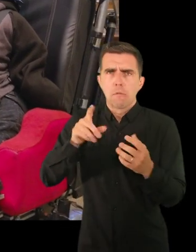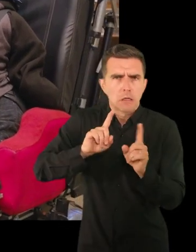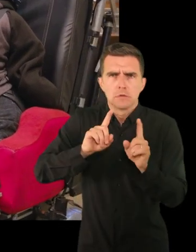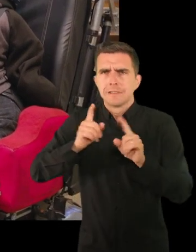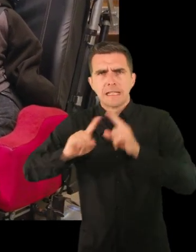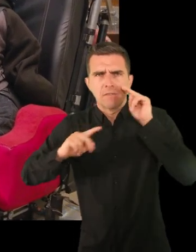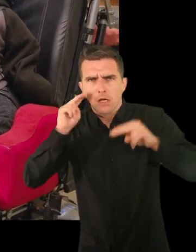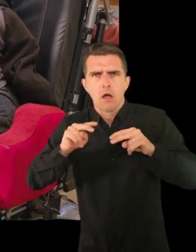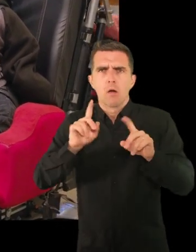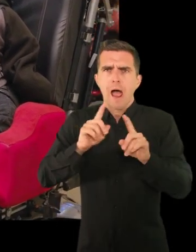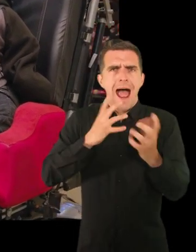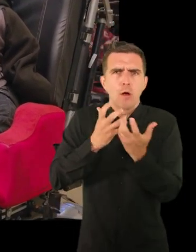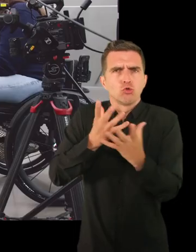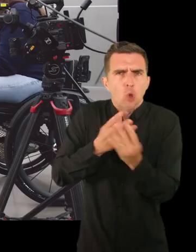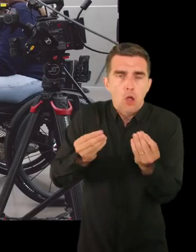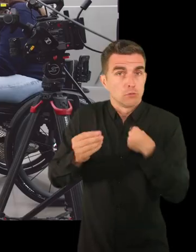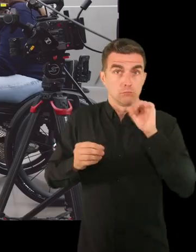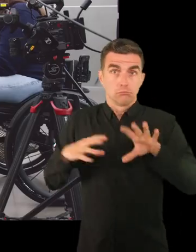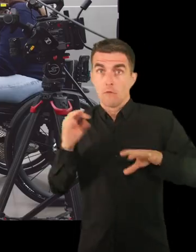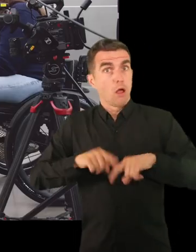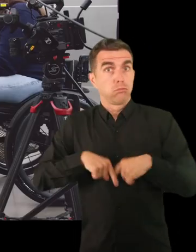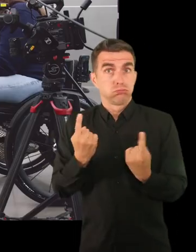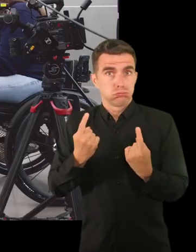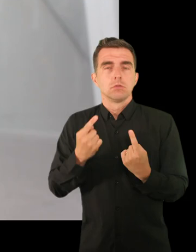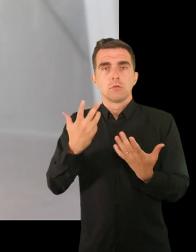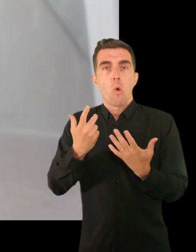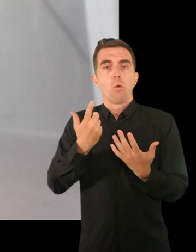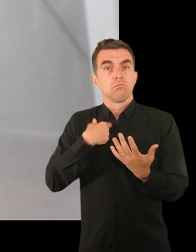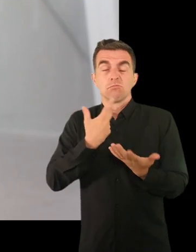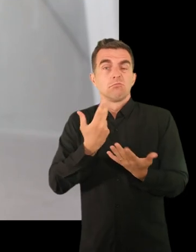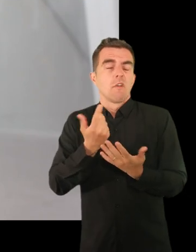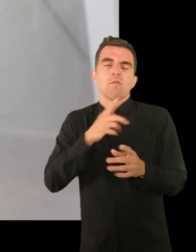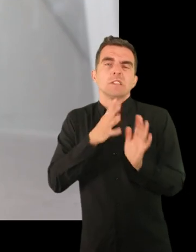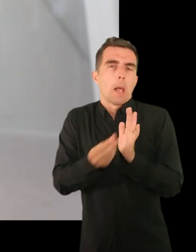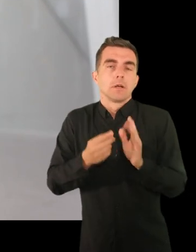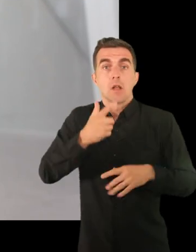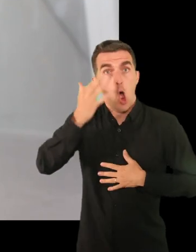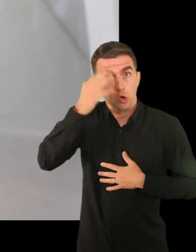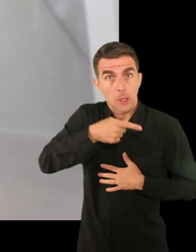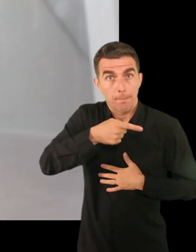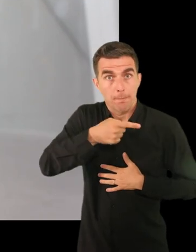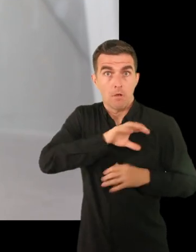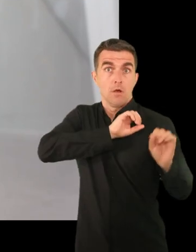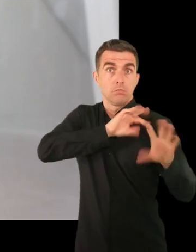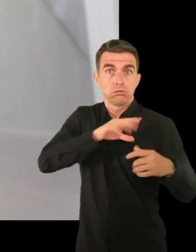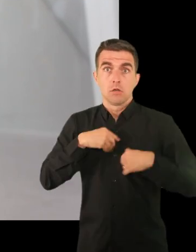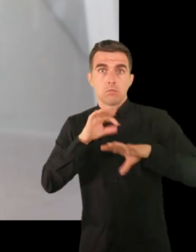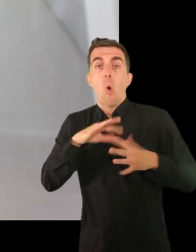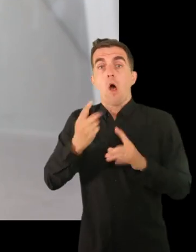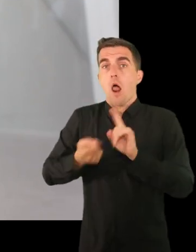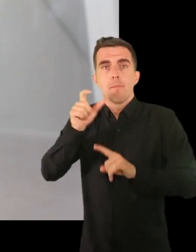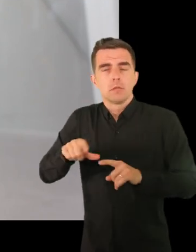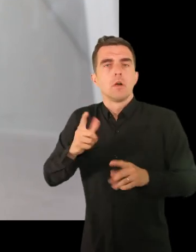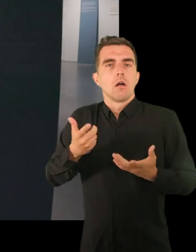solutions, different perspectives. I can go into a design conversation with an autistic person or somebody who uses a power